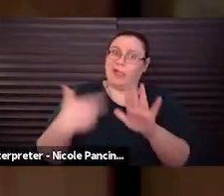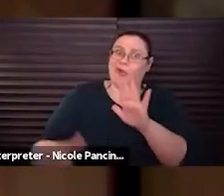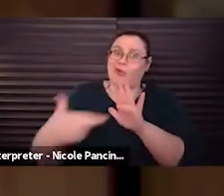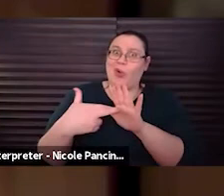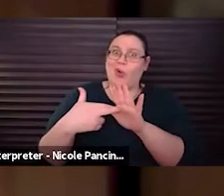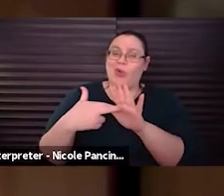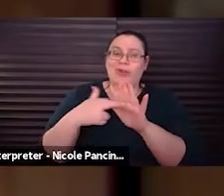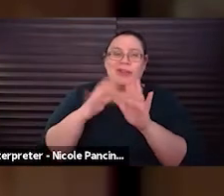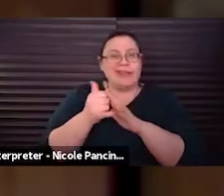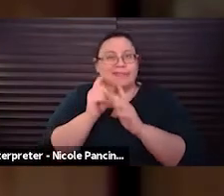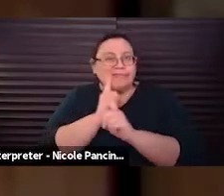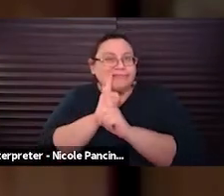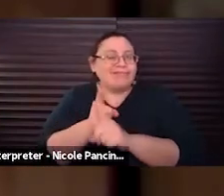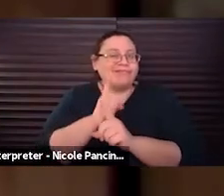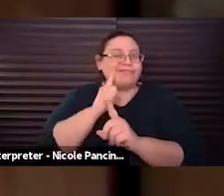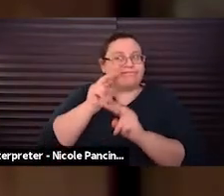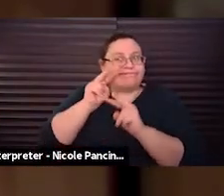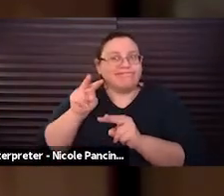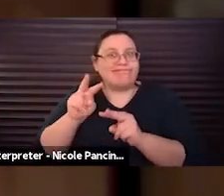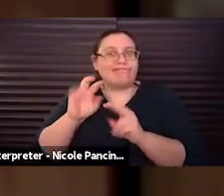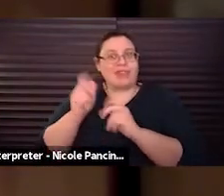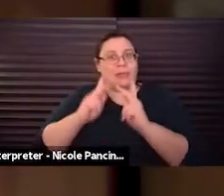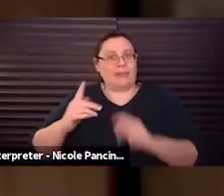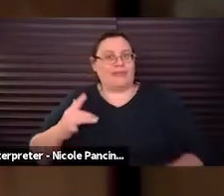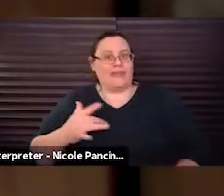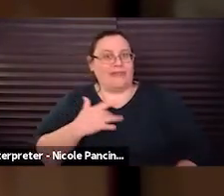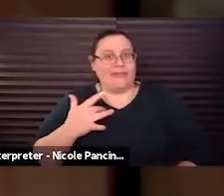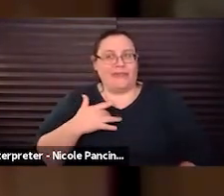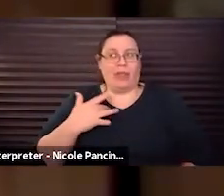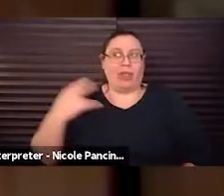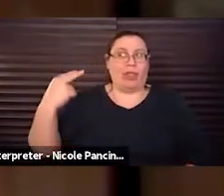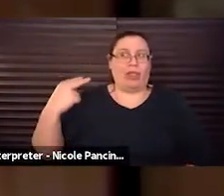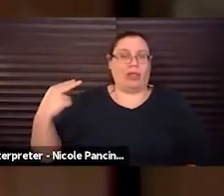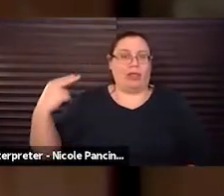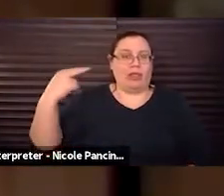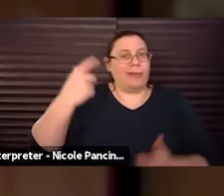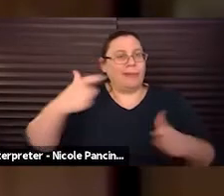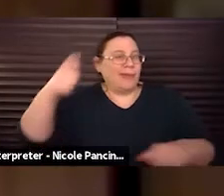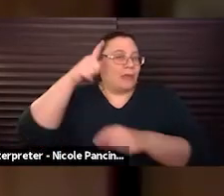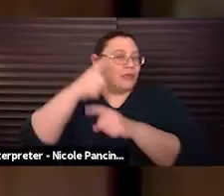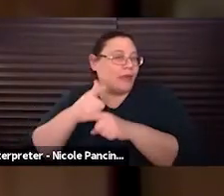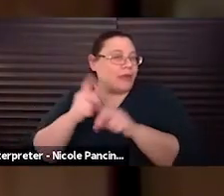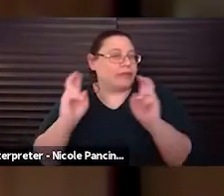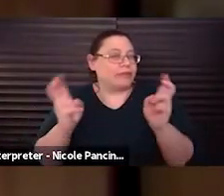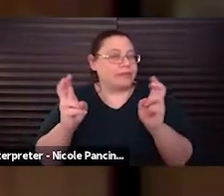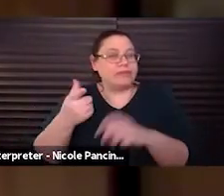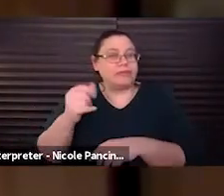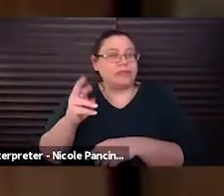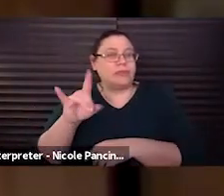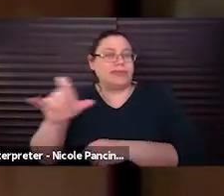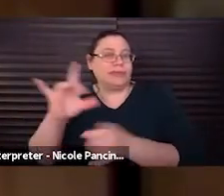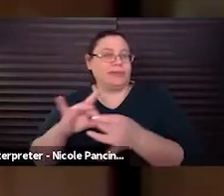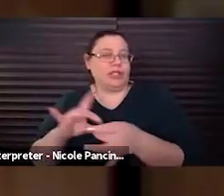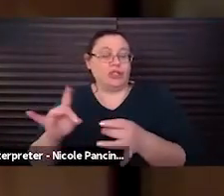campaign and monitoring and how people feel that they're just being watched. The big brother that Gabrielle spoke about.